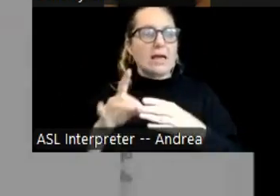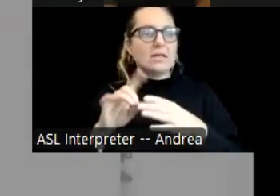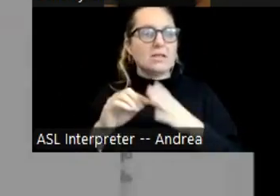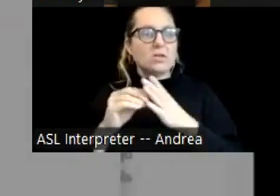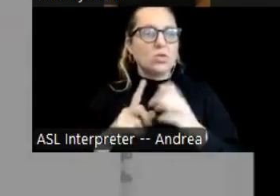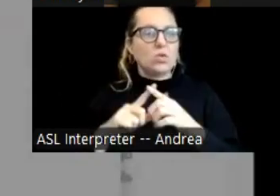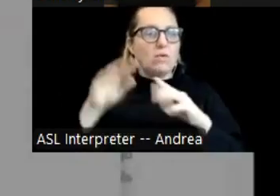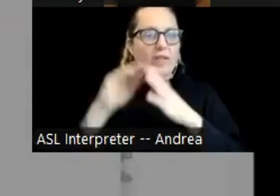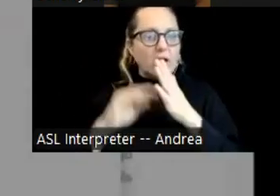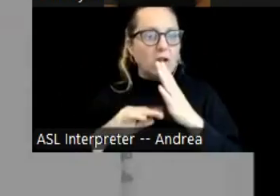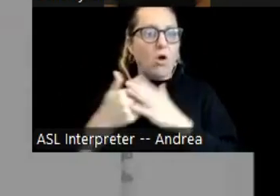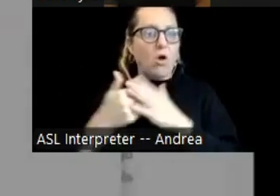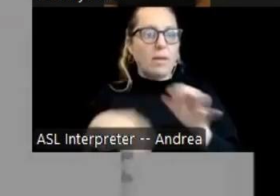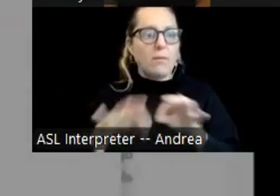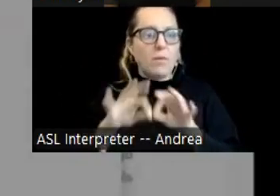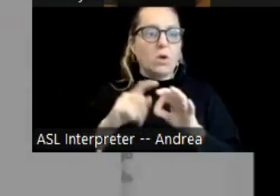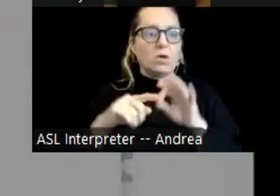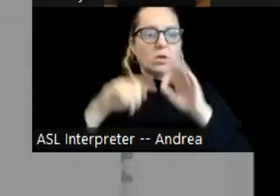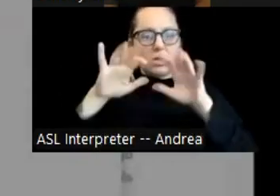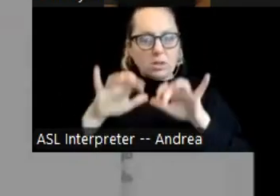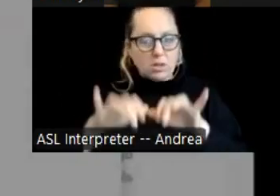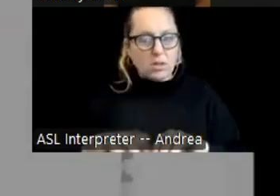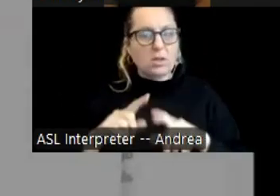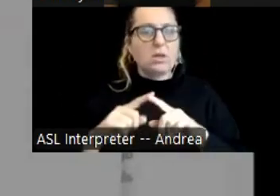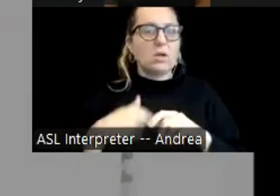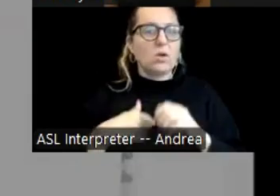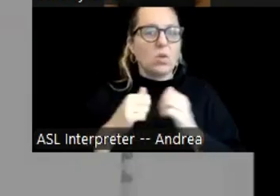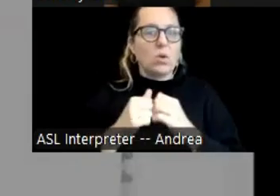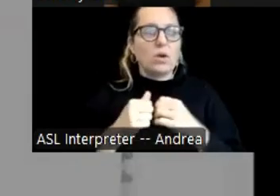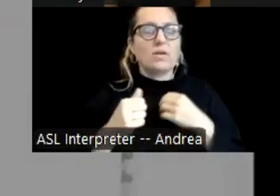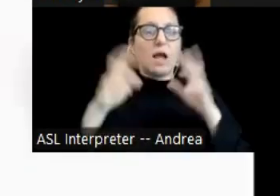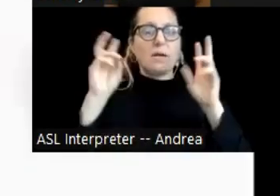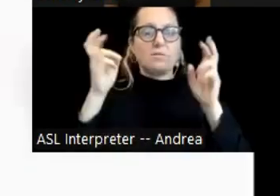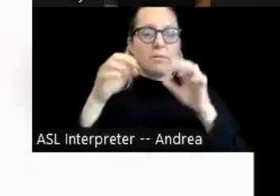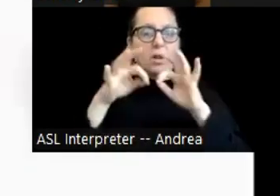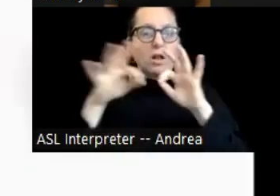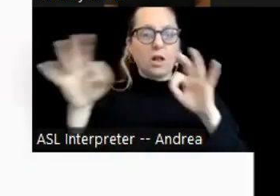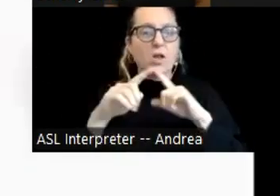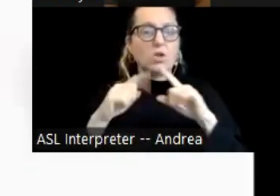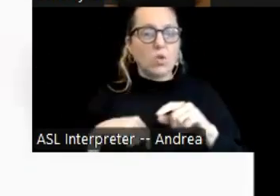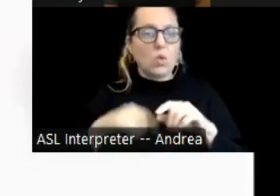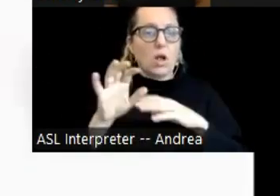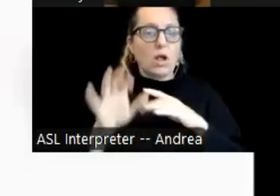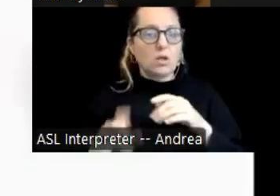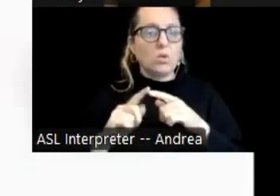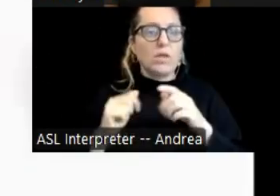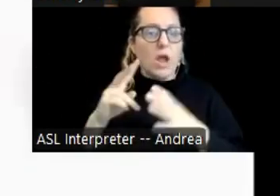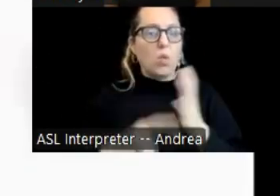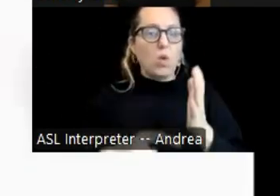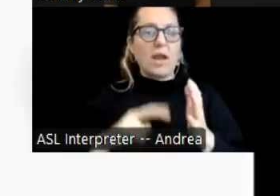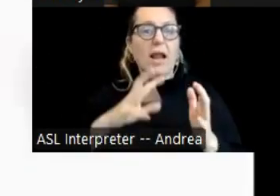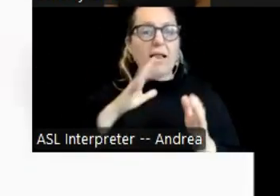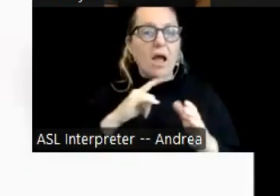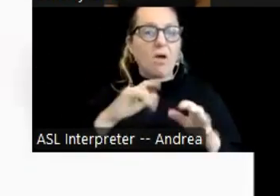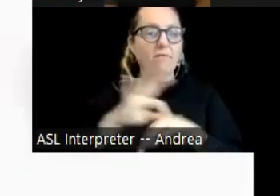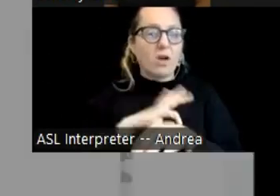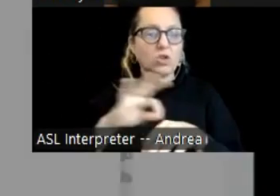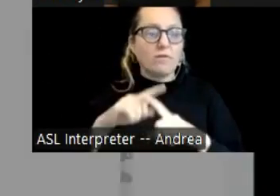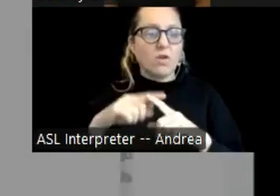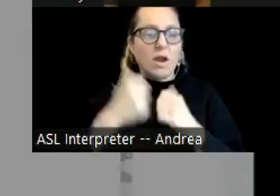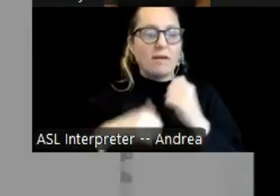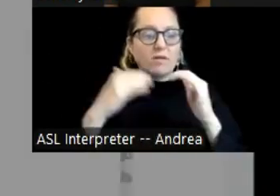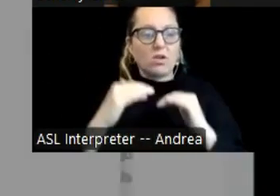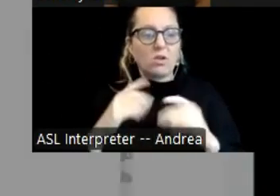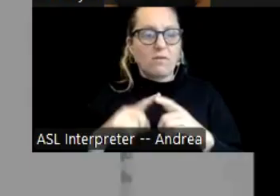subject line to the conclusion with a read aloud function in every step. And for schools that use Outlook, we have Propel there too.